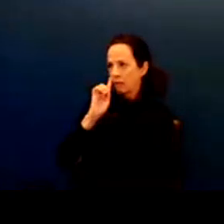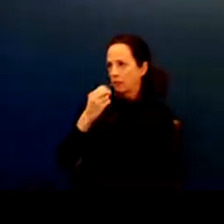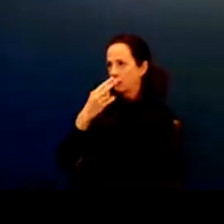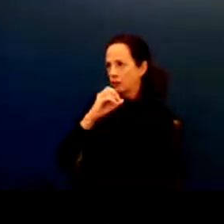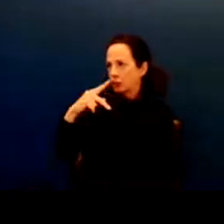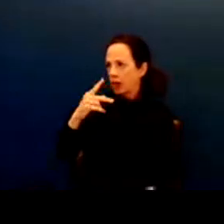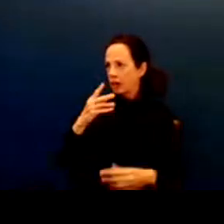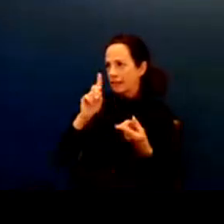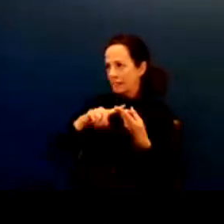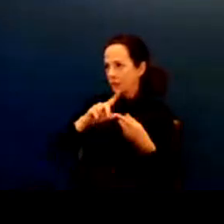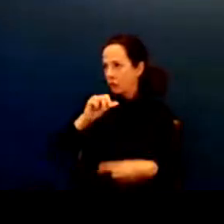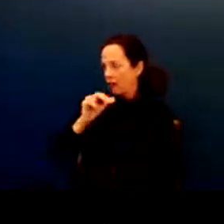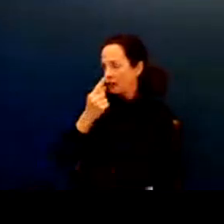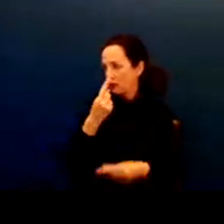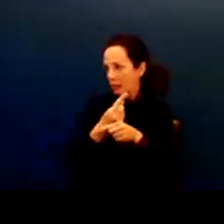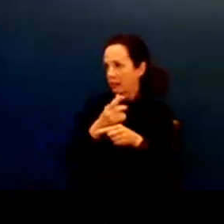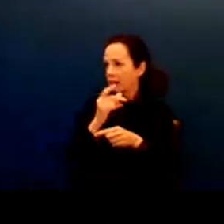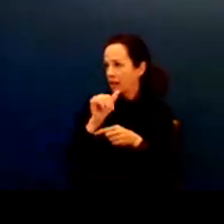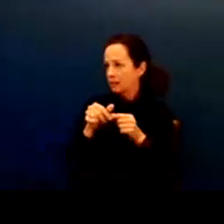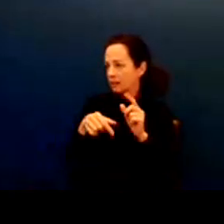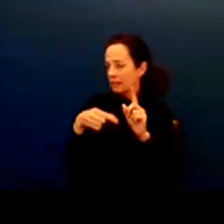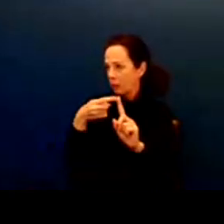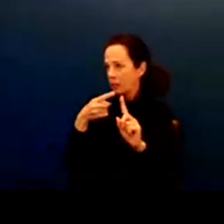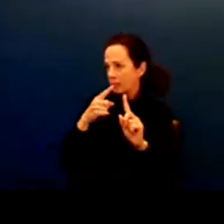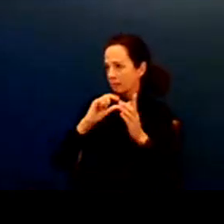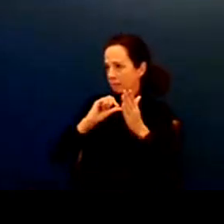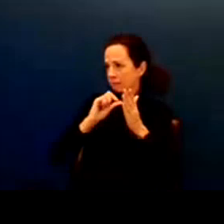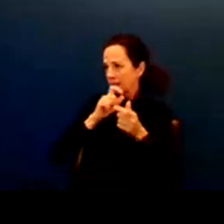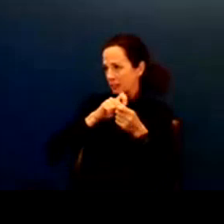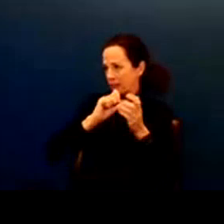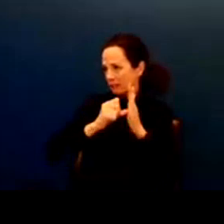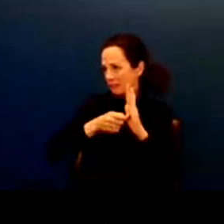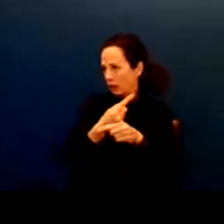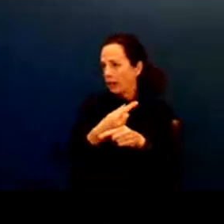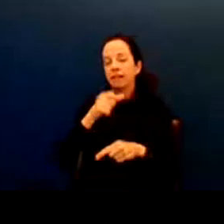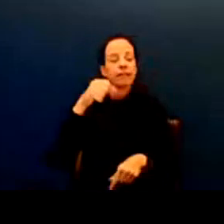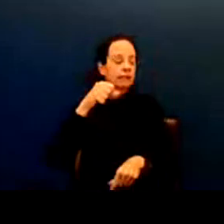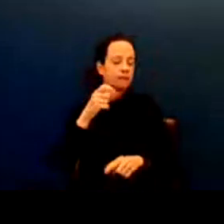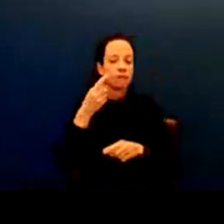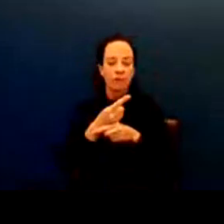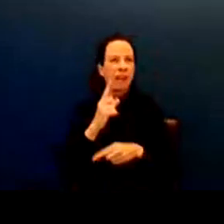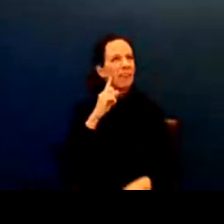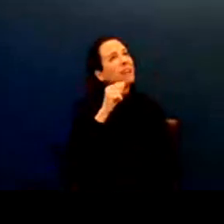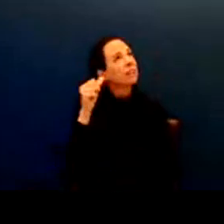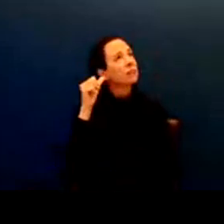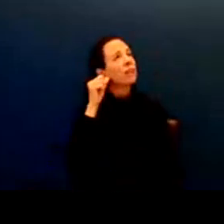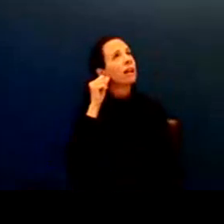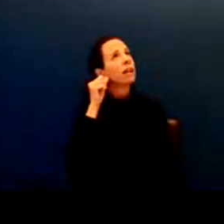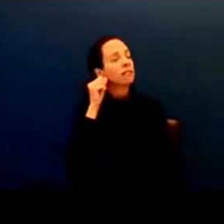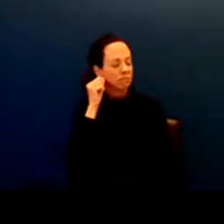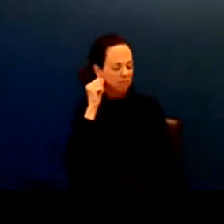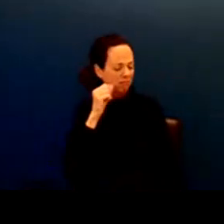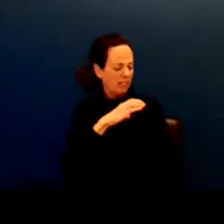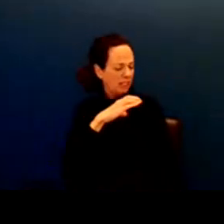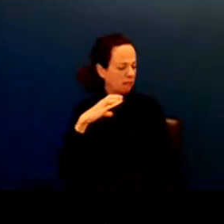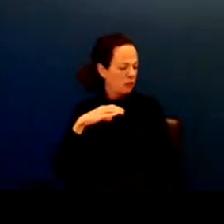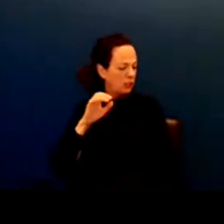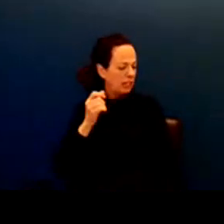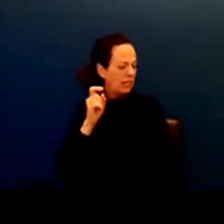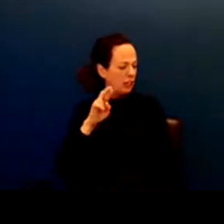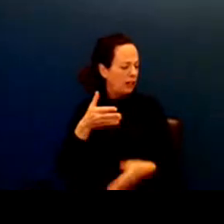specifically you're Absolutely, referring yes. to. Yeah. Yeah. And I think yesterday was the Commissioner Eager asked the question about total capacity.